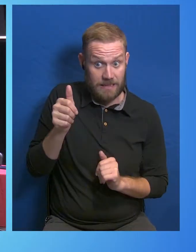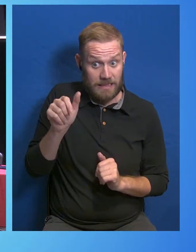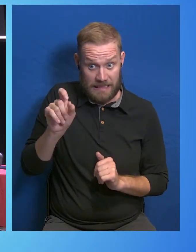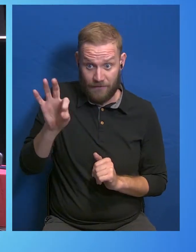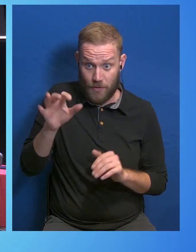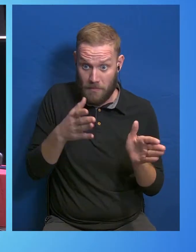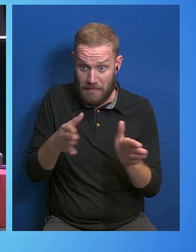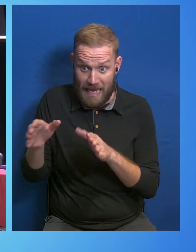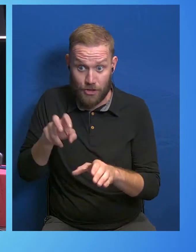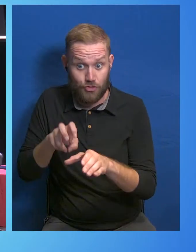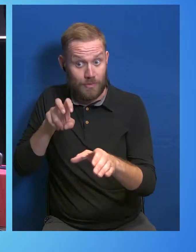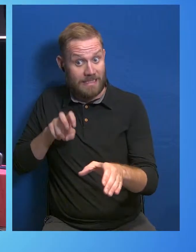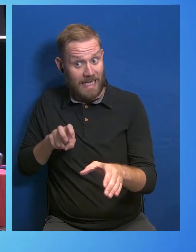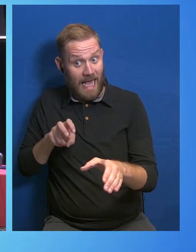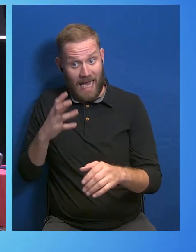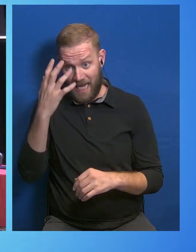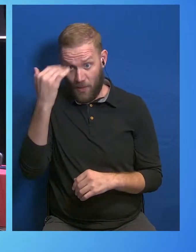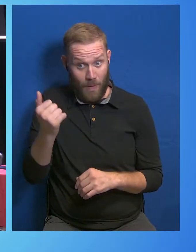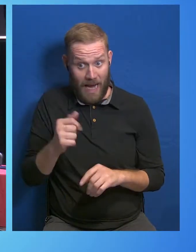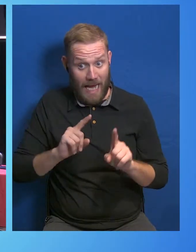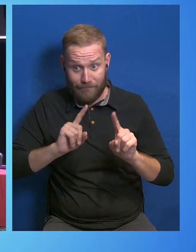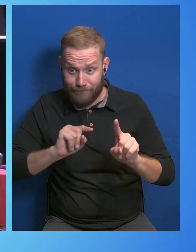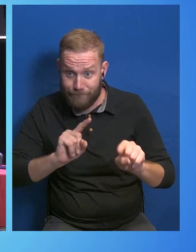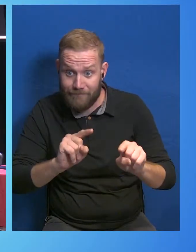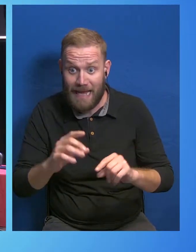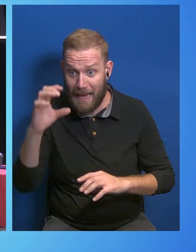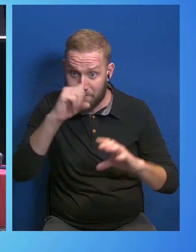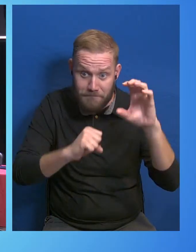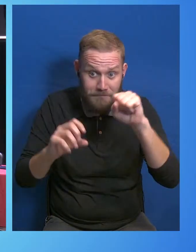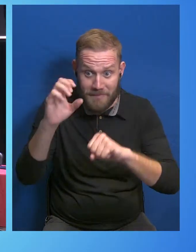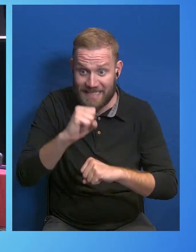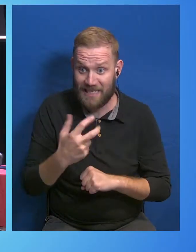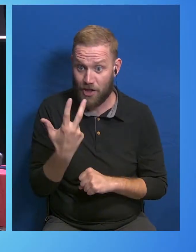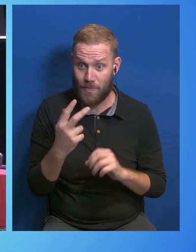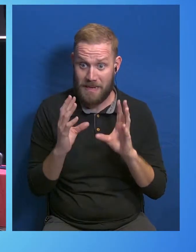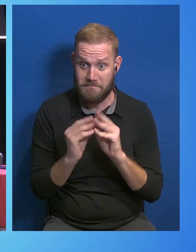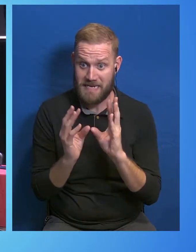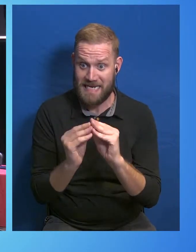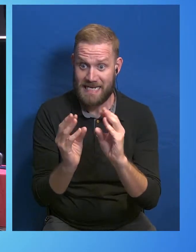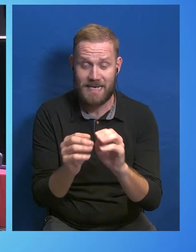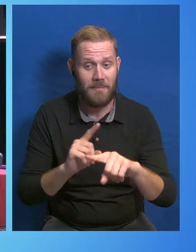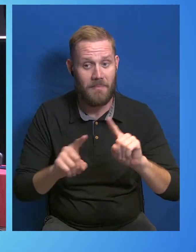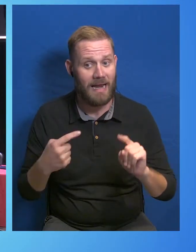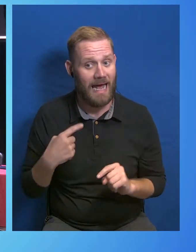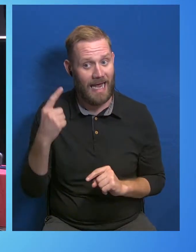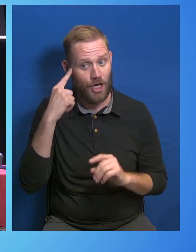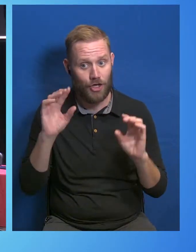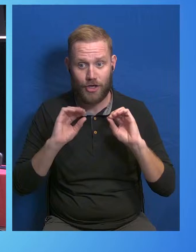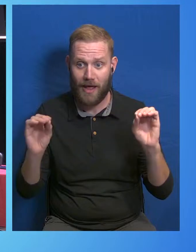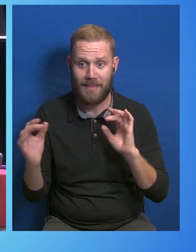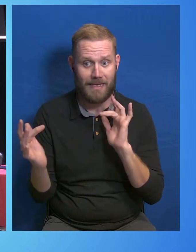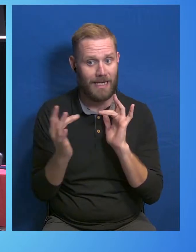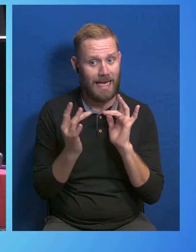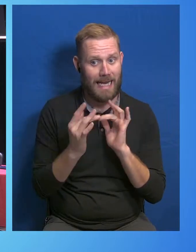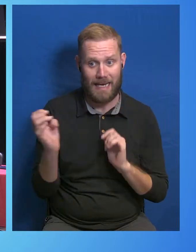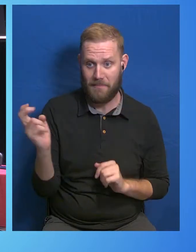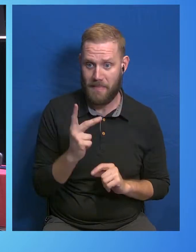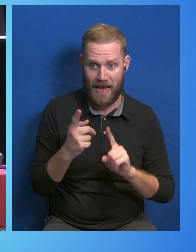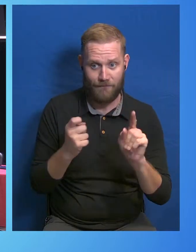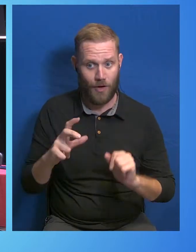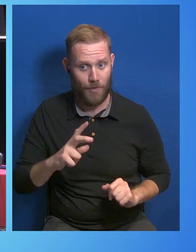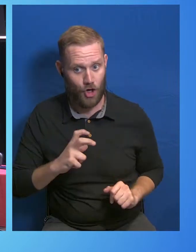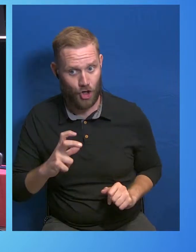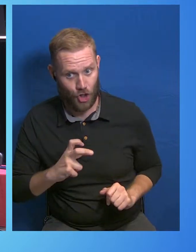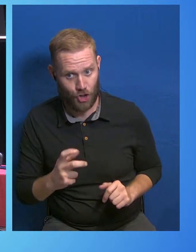from the board due to his lack of attendance and missing 3 meetings. However, I have not received any correspondence with him.